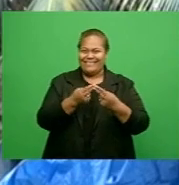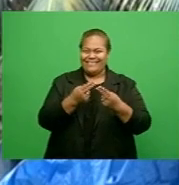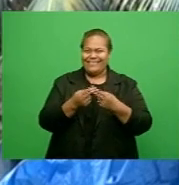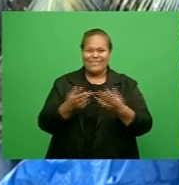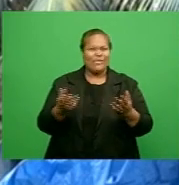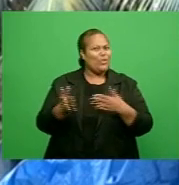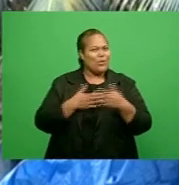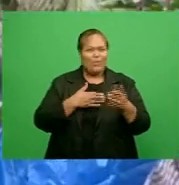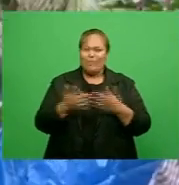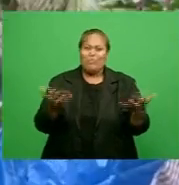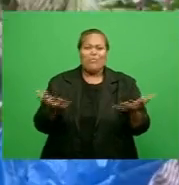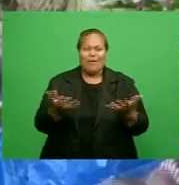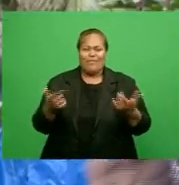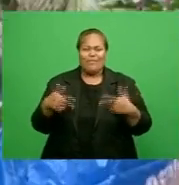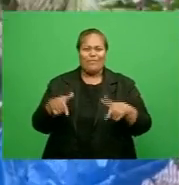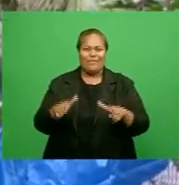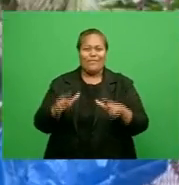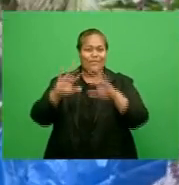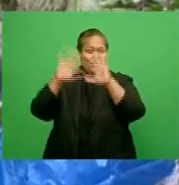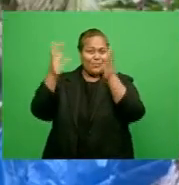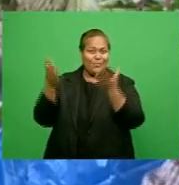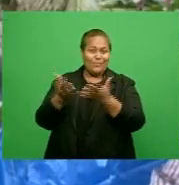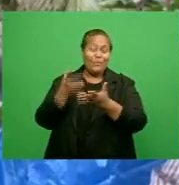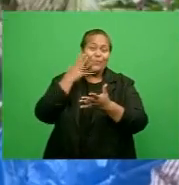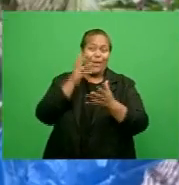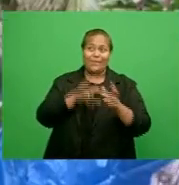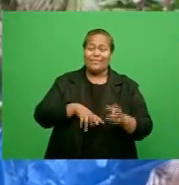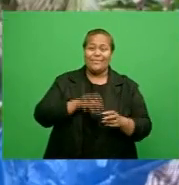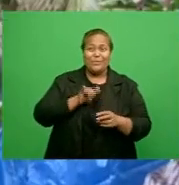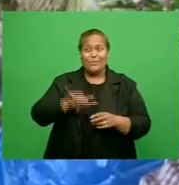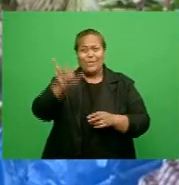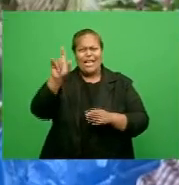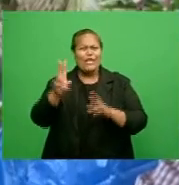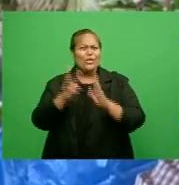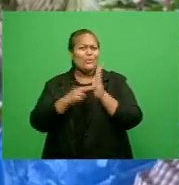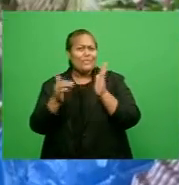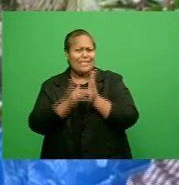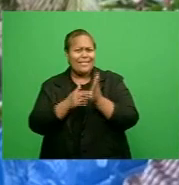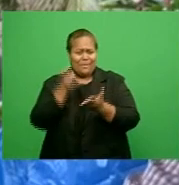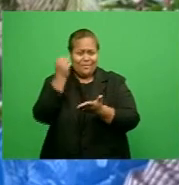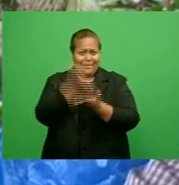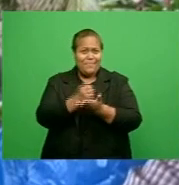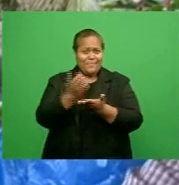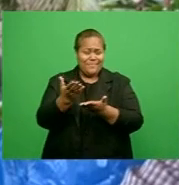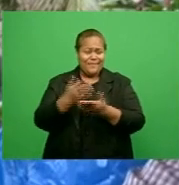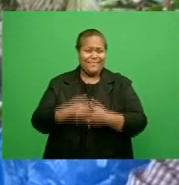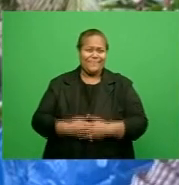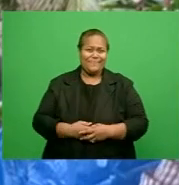in the world they travel. Because when we were in New Zealand, and the postage stamp would come with